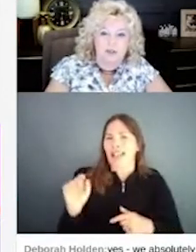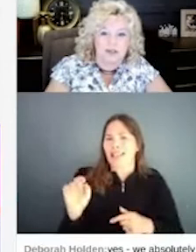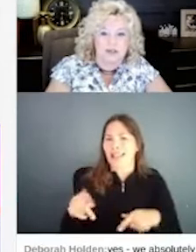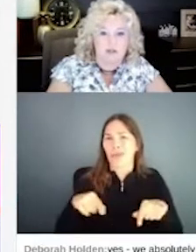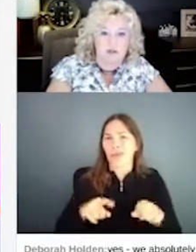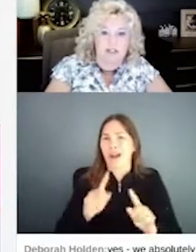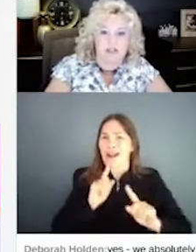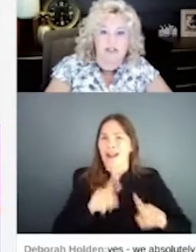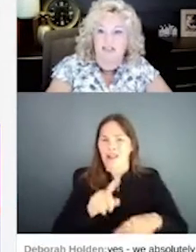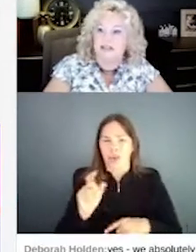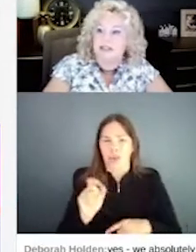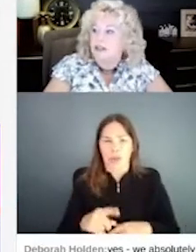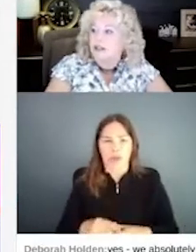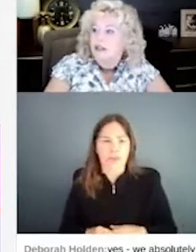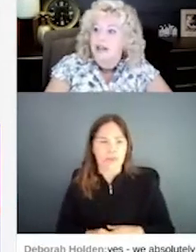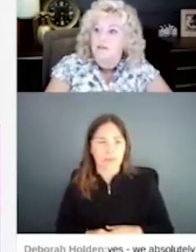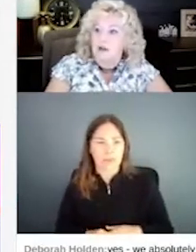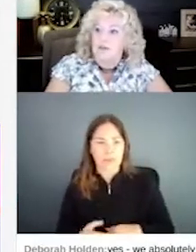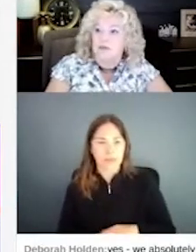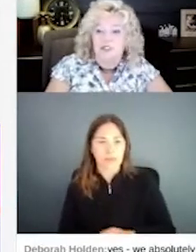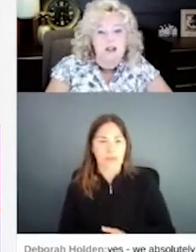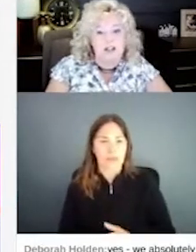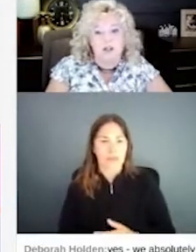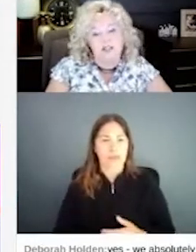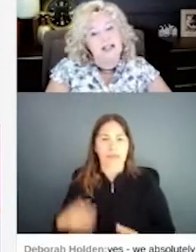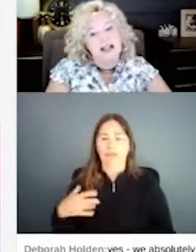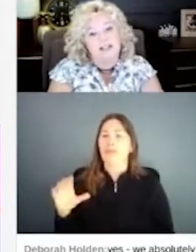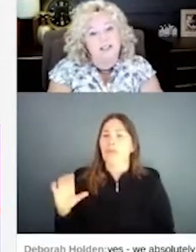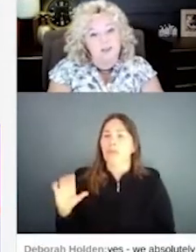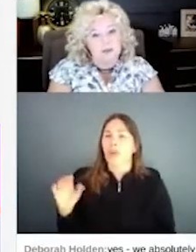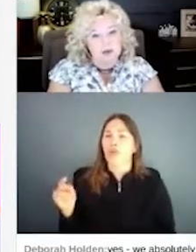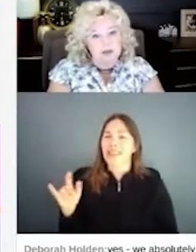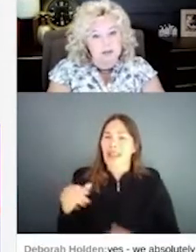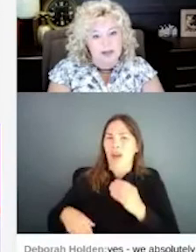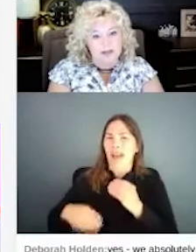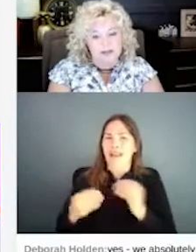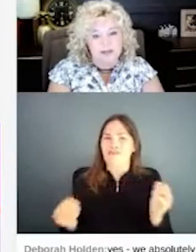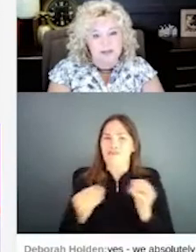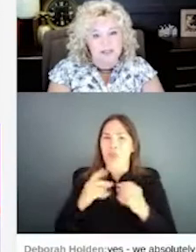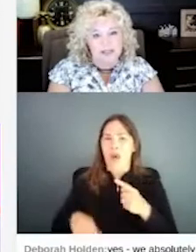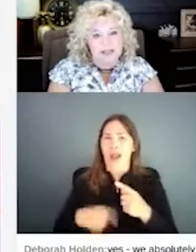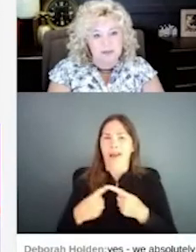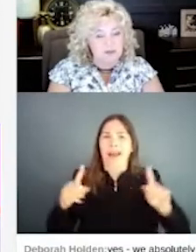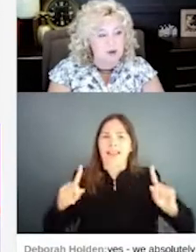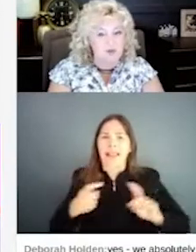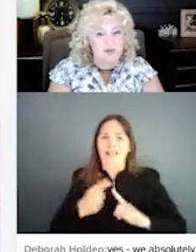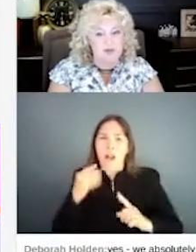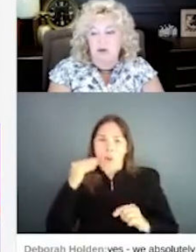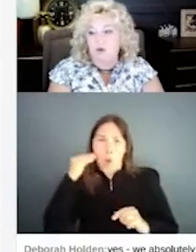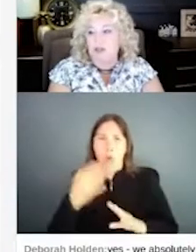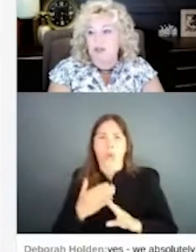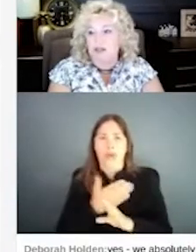answering questions then. Just to add a little bit more about exams from home